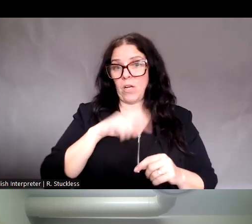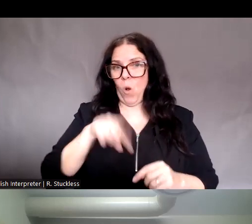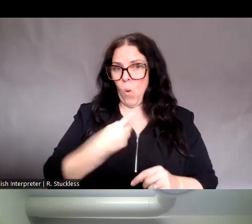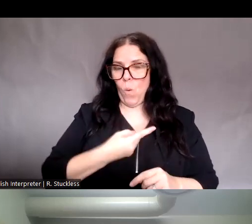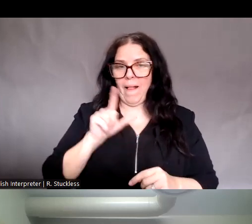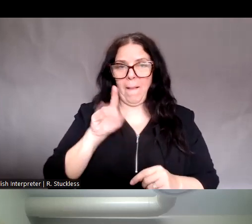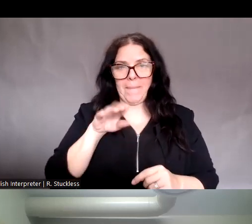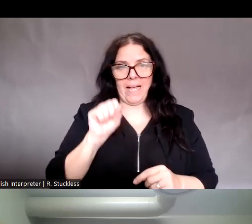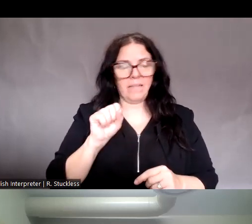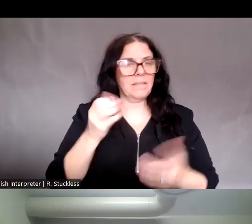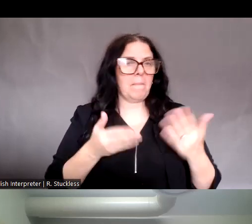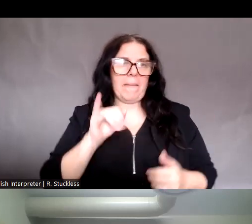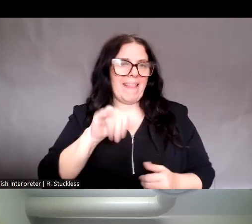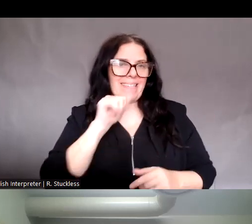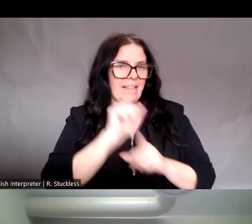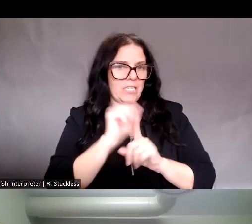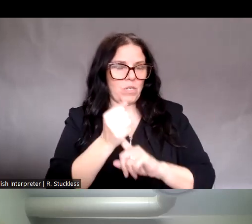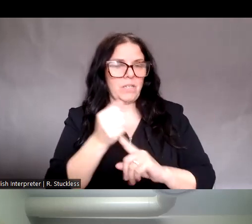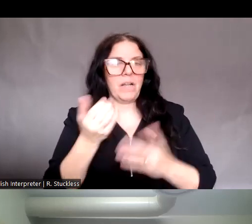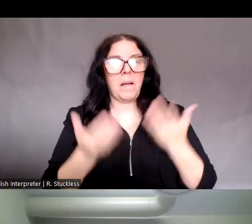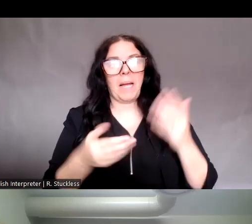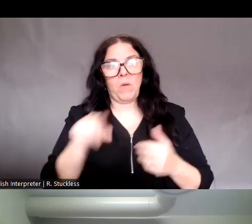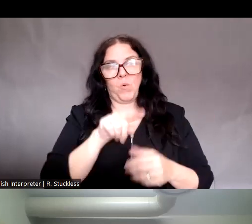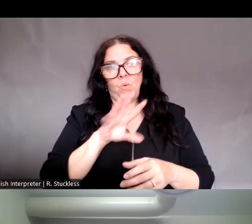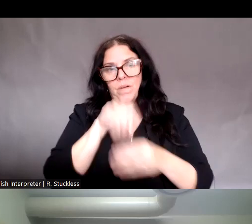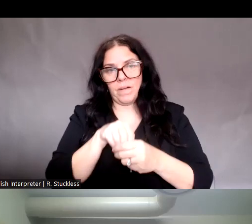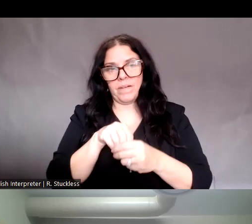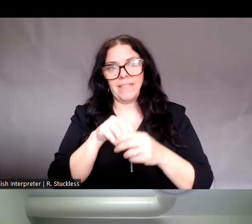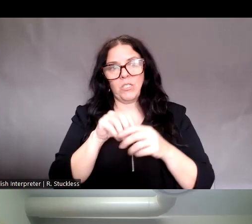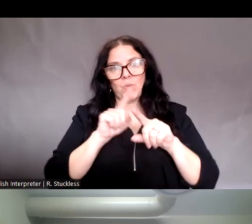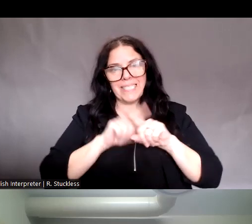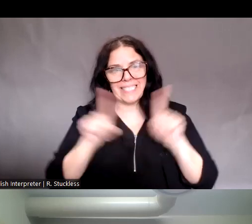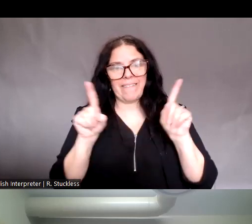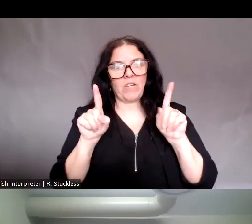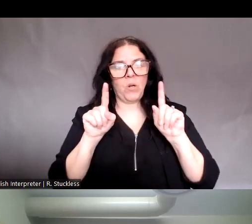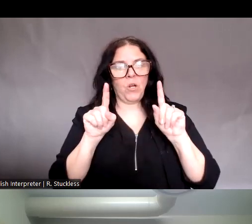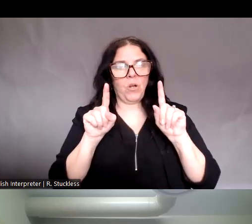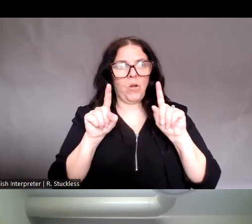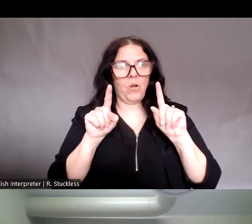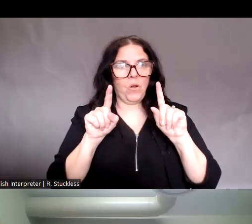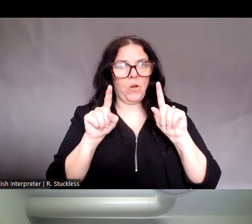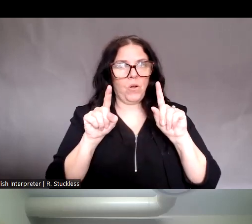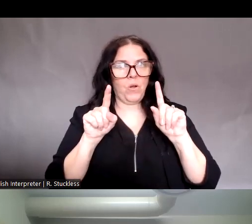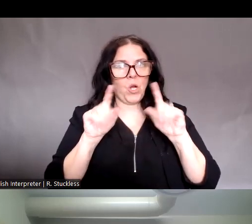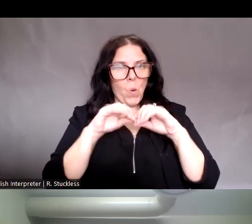program, that might not be the case, and you might be stepping into very, very different organizational paradigms that need